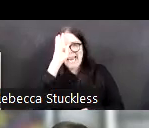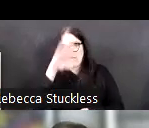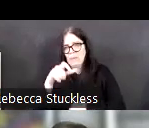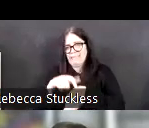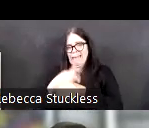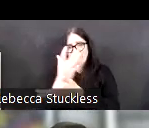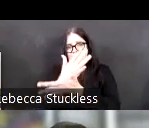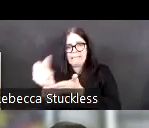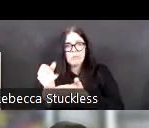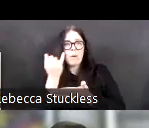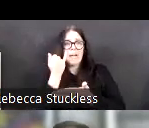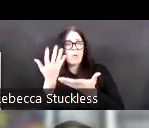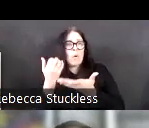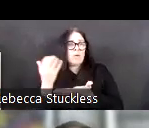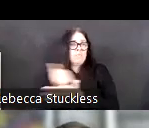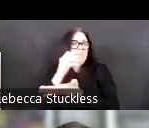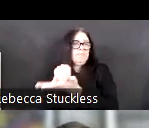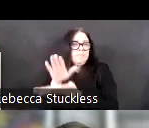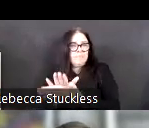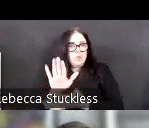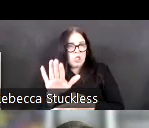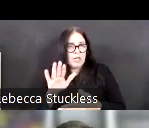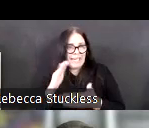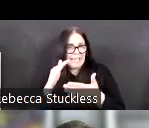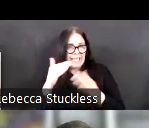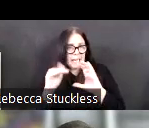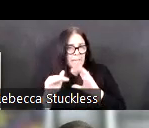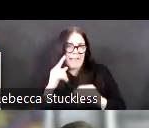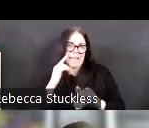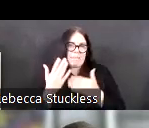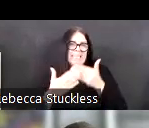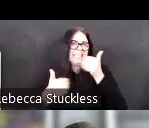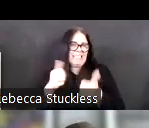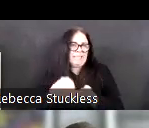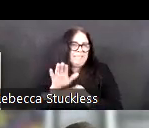time, so if you want to jot down her email address, I think that's probably the best way to do it.